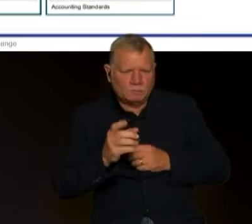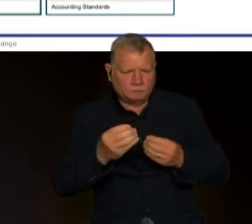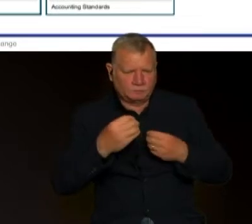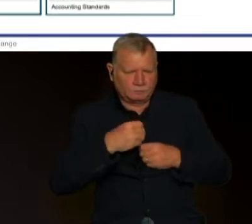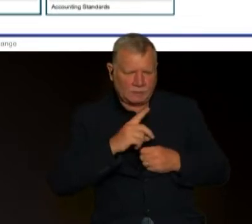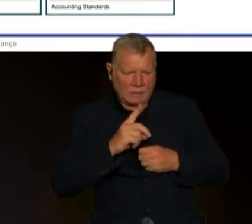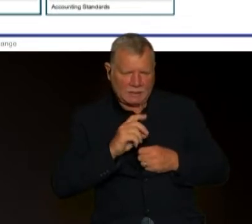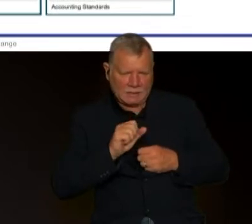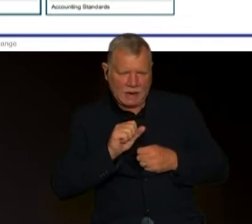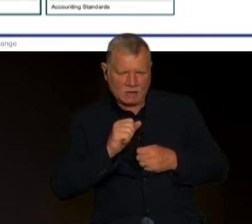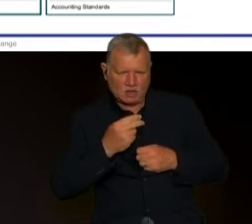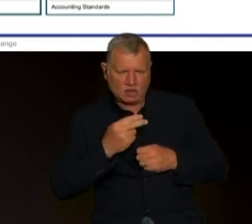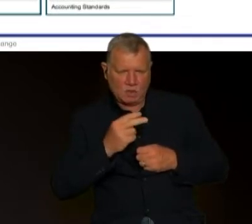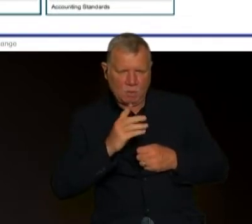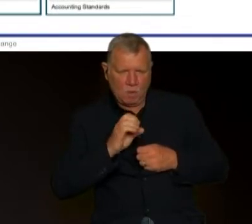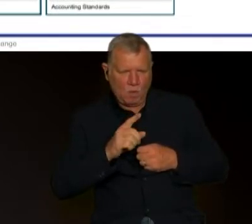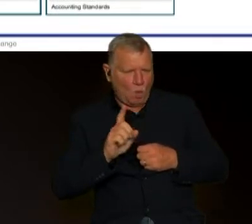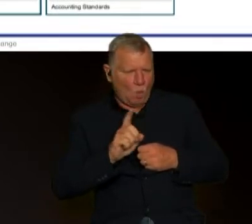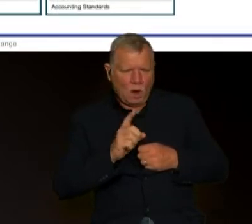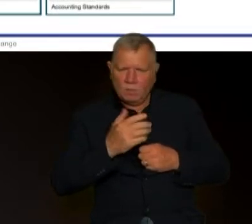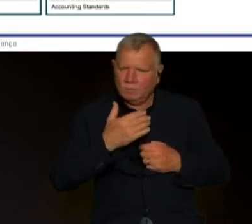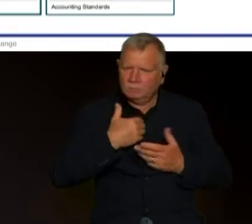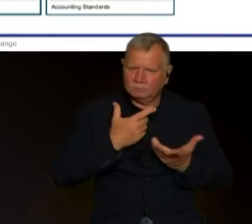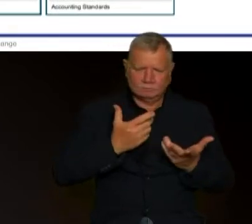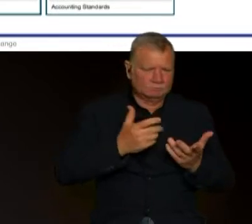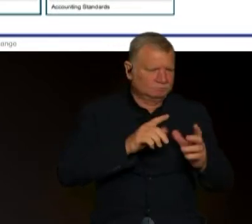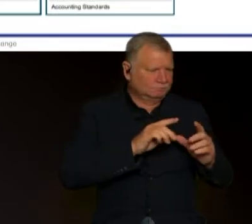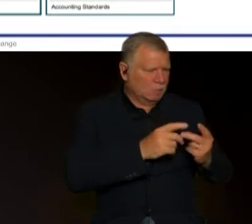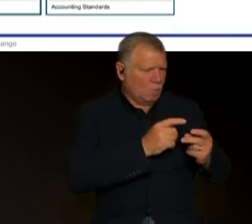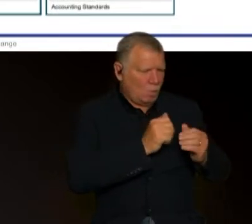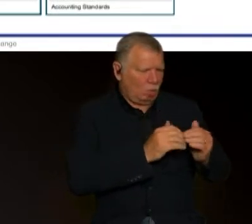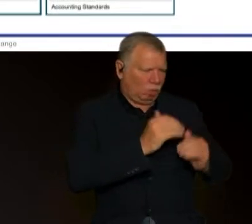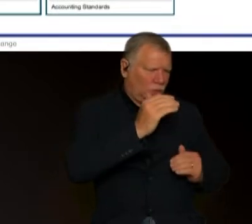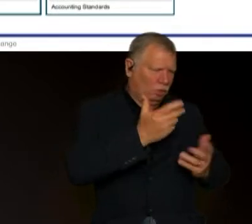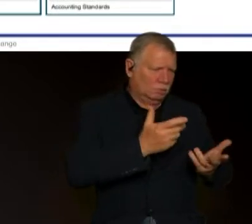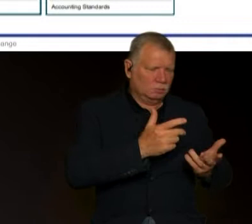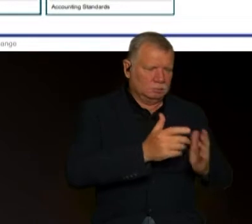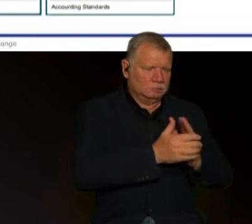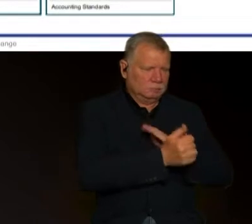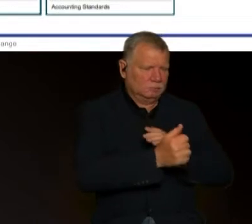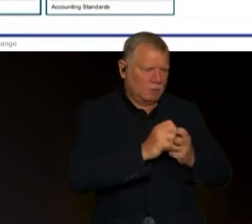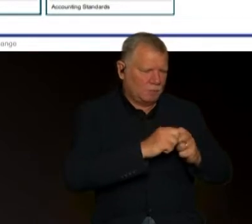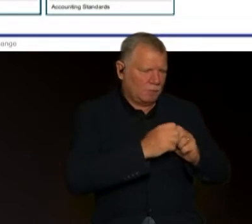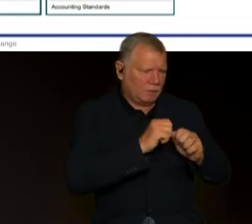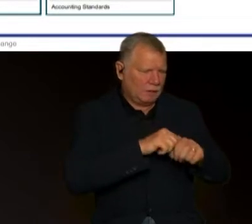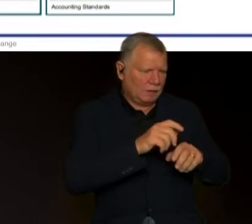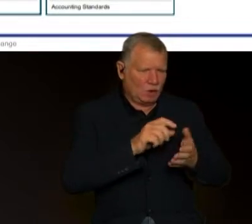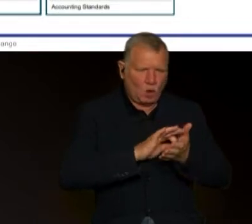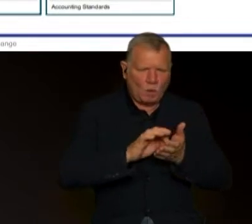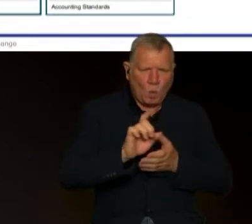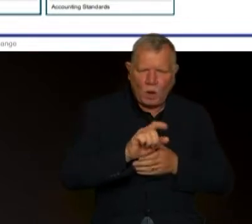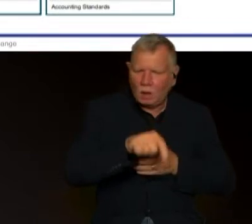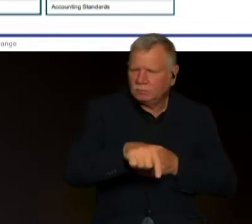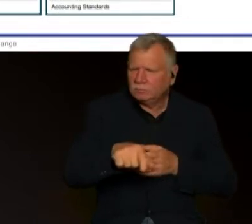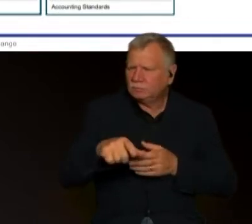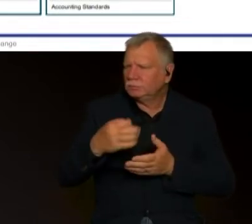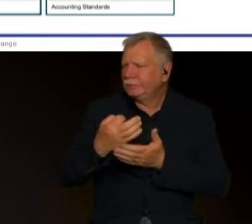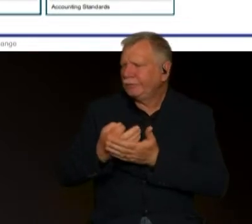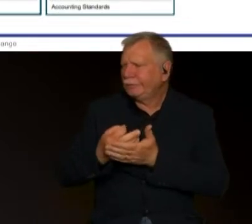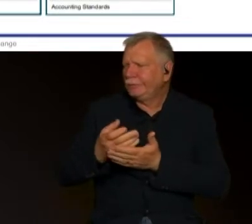see a dashboard, a visualization of what the departments are and where the biggest gaps are. What are the skills that are most